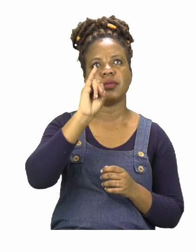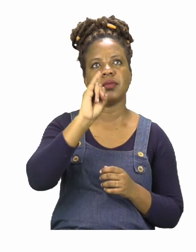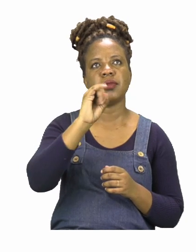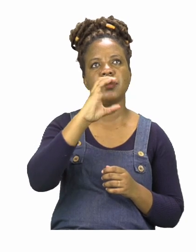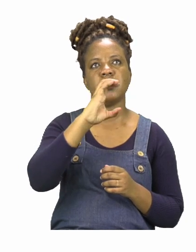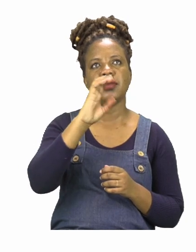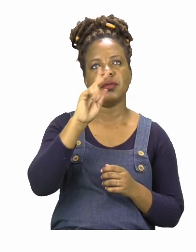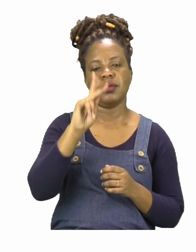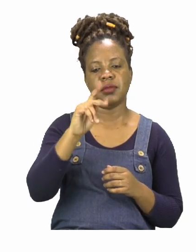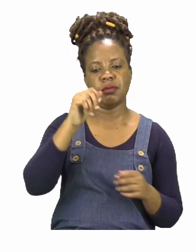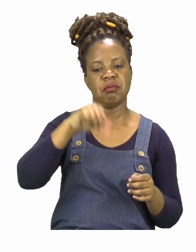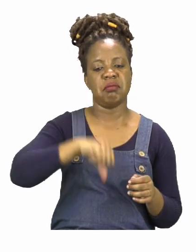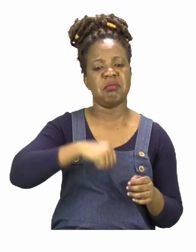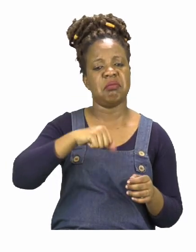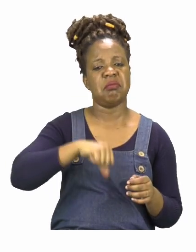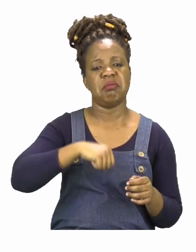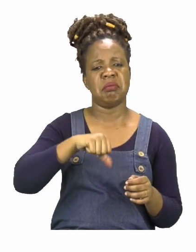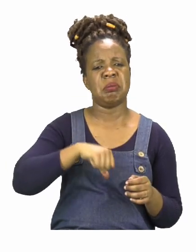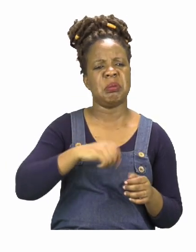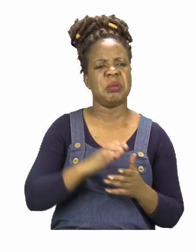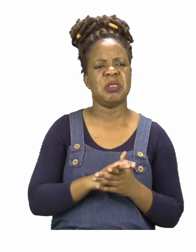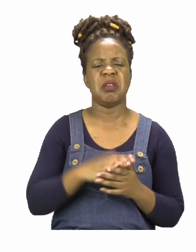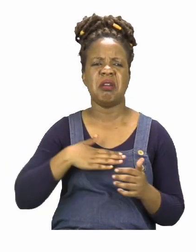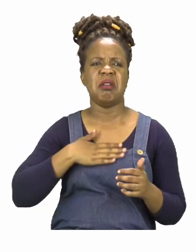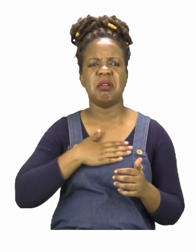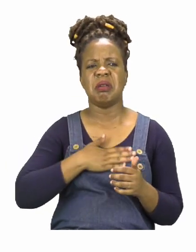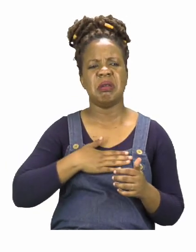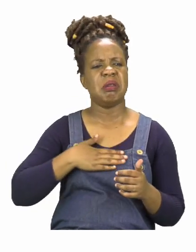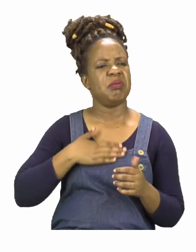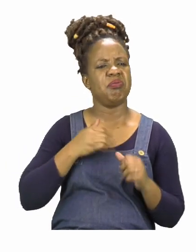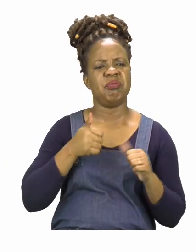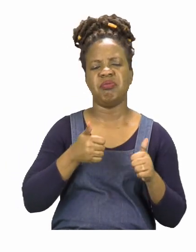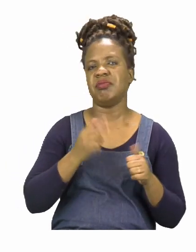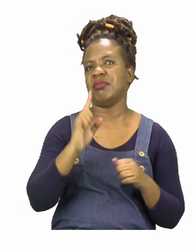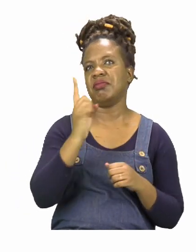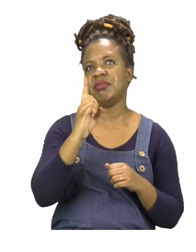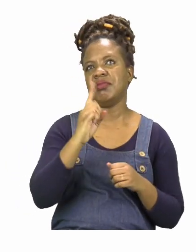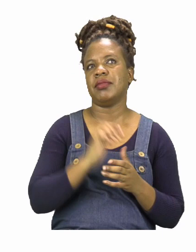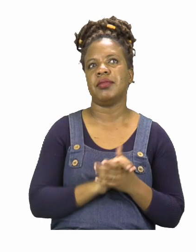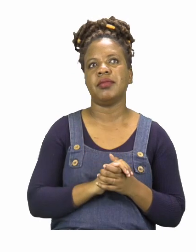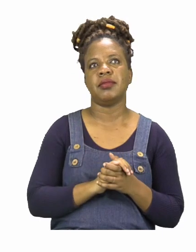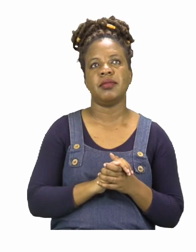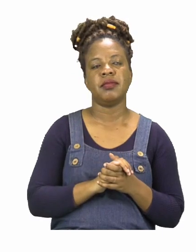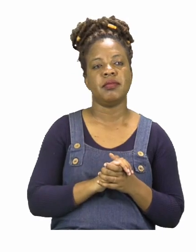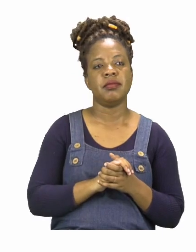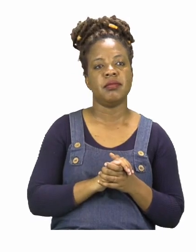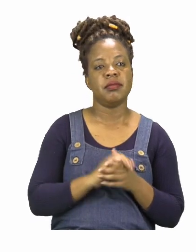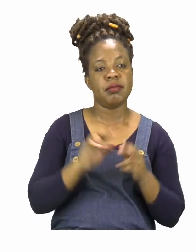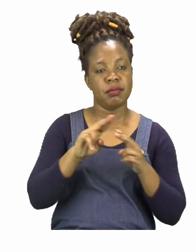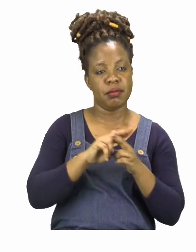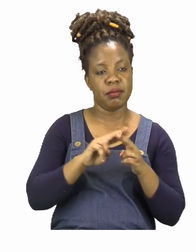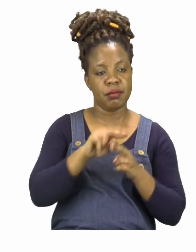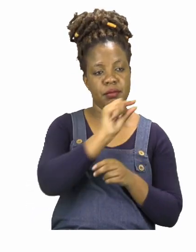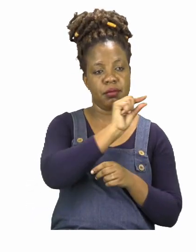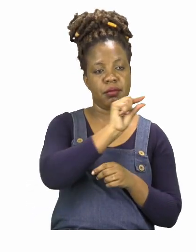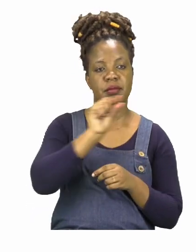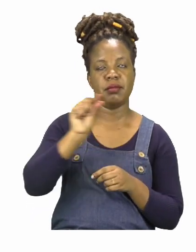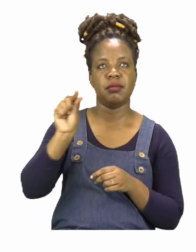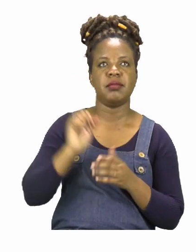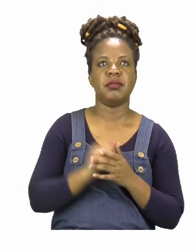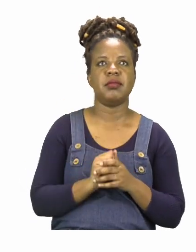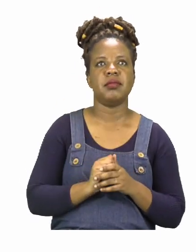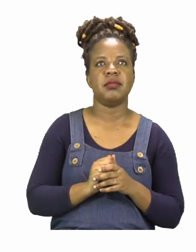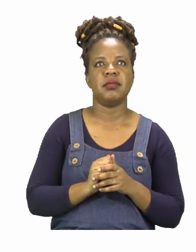not feeling well. We can use the word sick in a sentence that says,